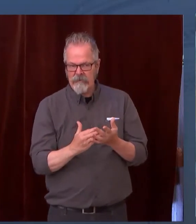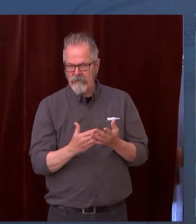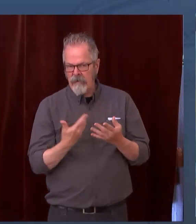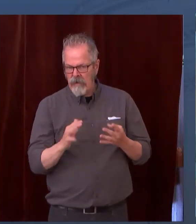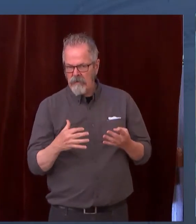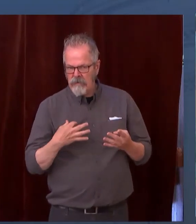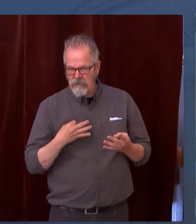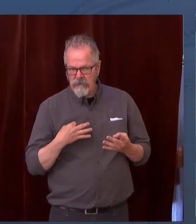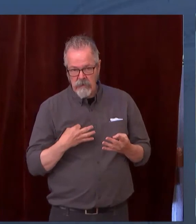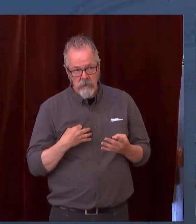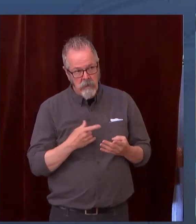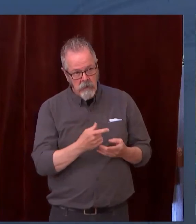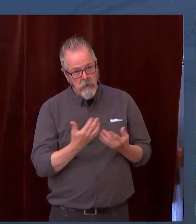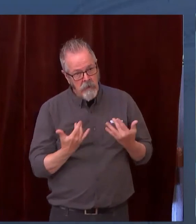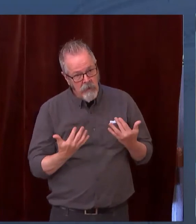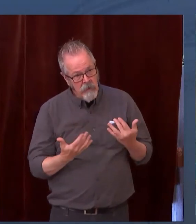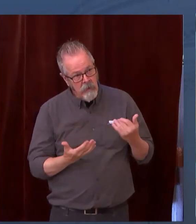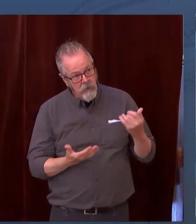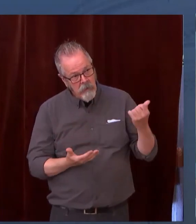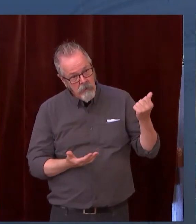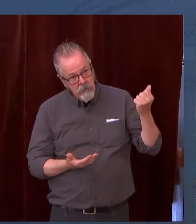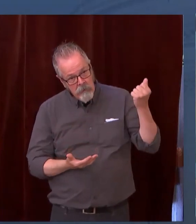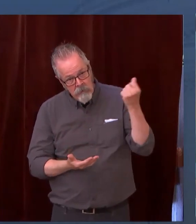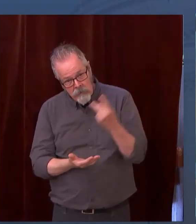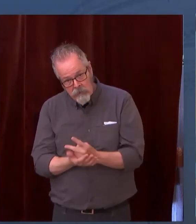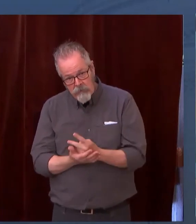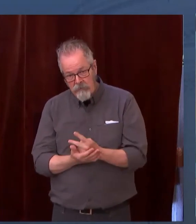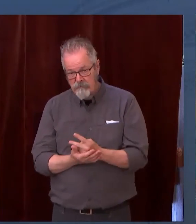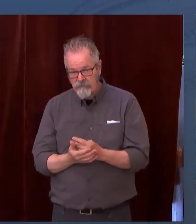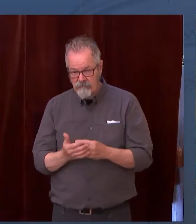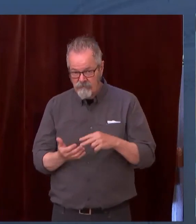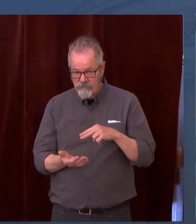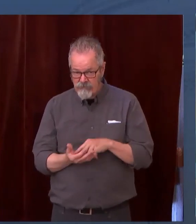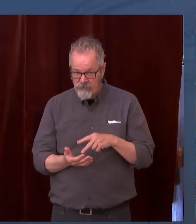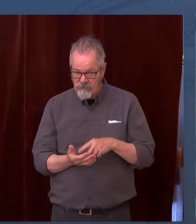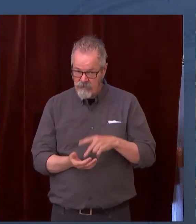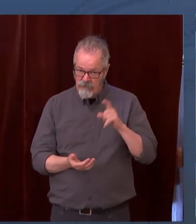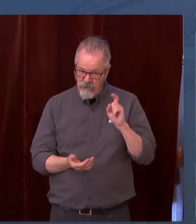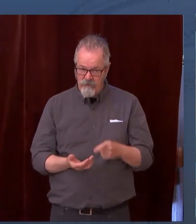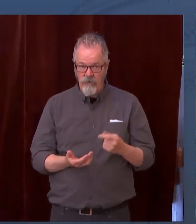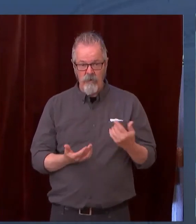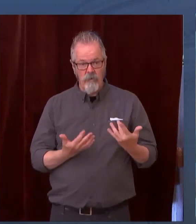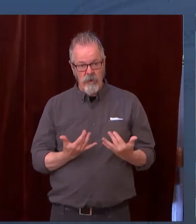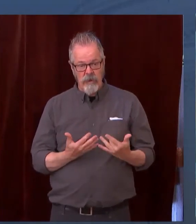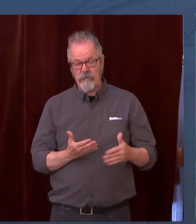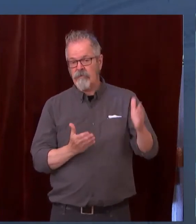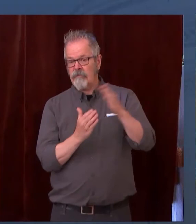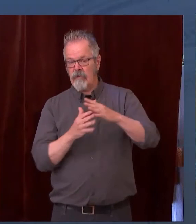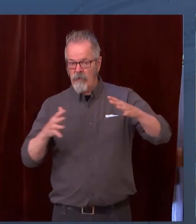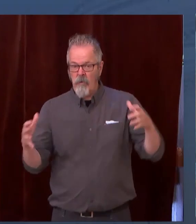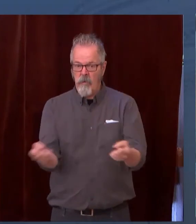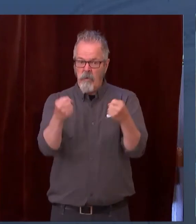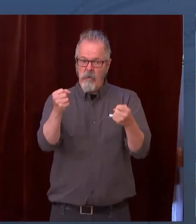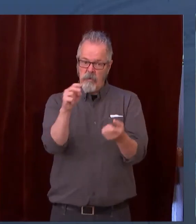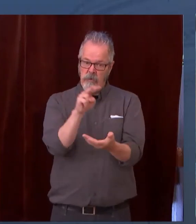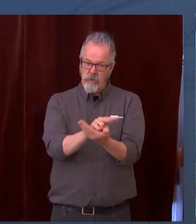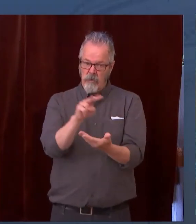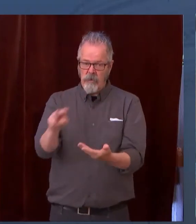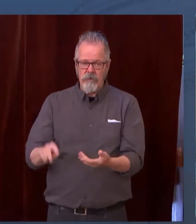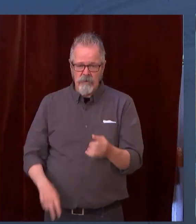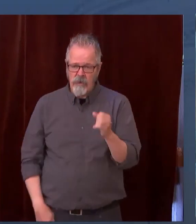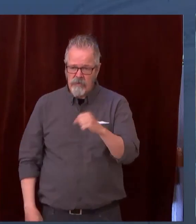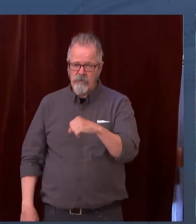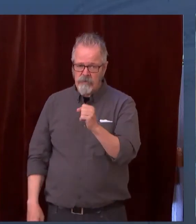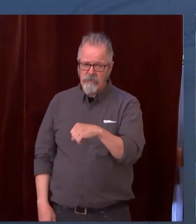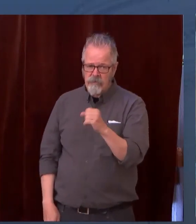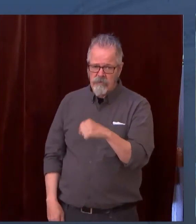Yes, the pause is applying to all applications that we currently have. We have reviewed some applications and